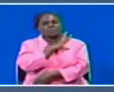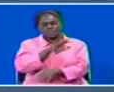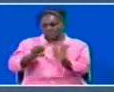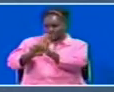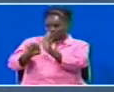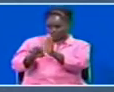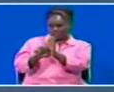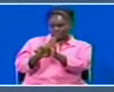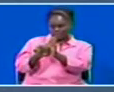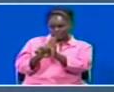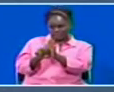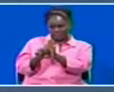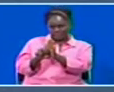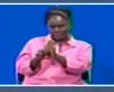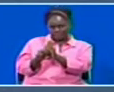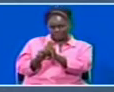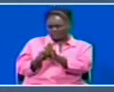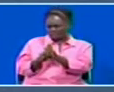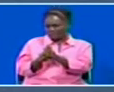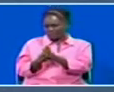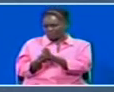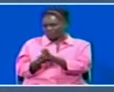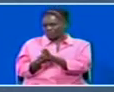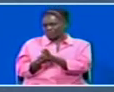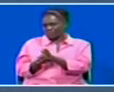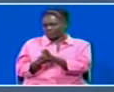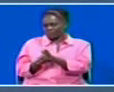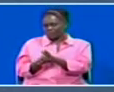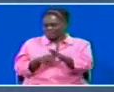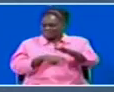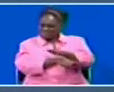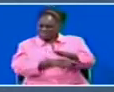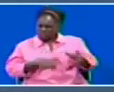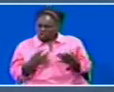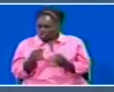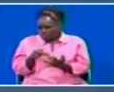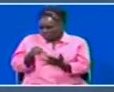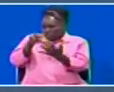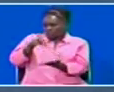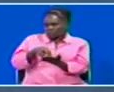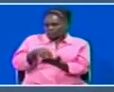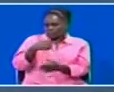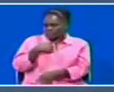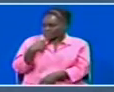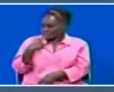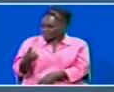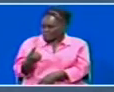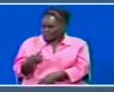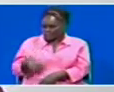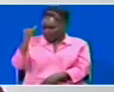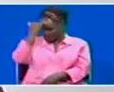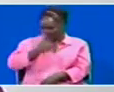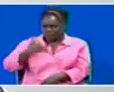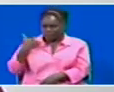give you an example. Is it a rigging scheme? In fact, let me just tell you. Or could it be an isolated incident? No, let me just tell you. Yvonne